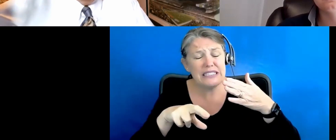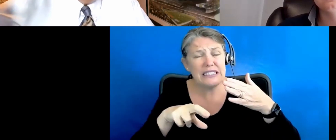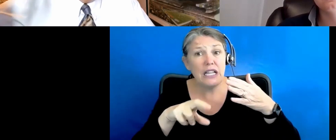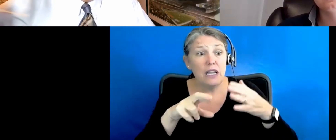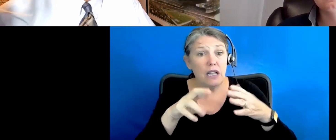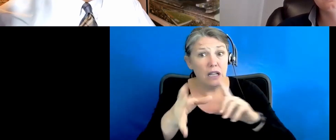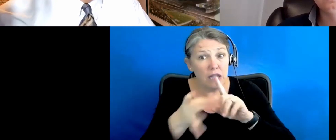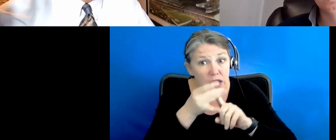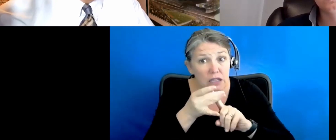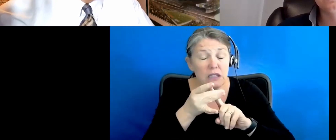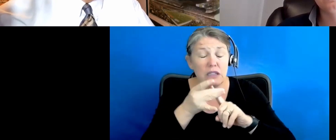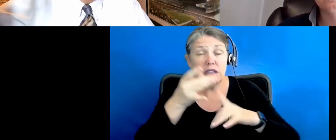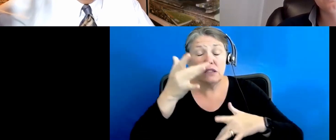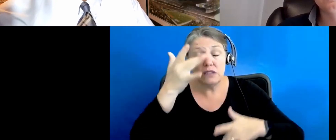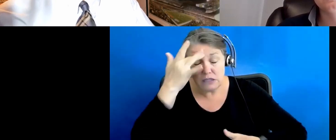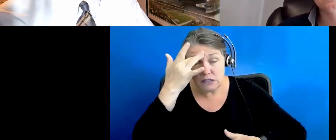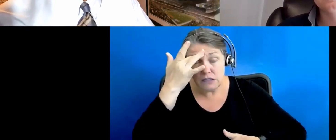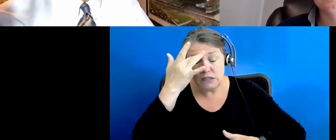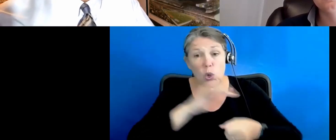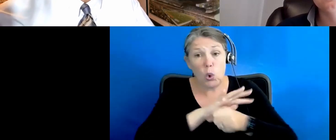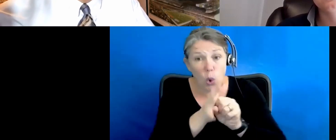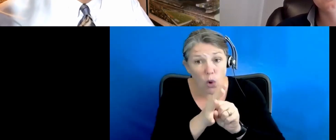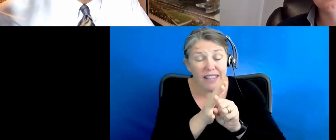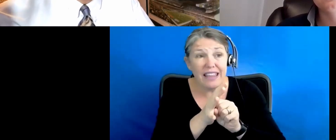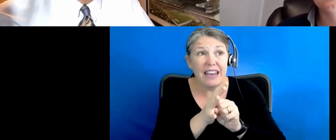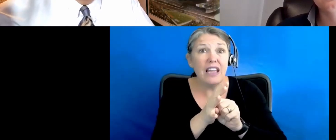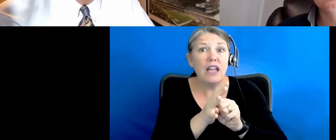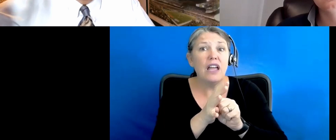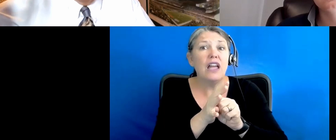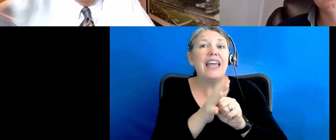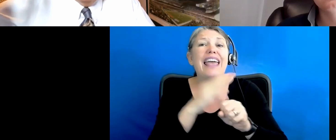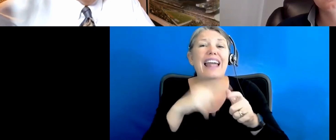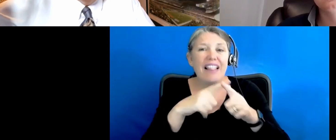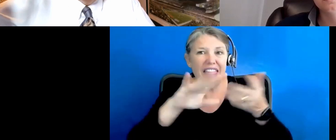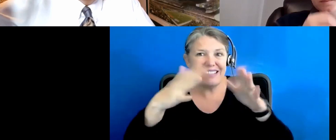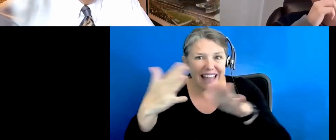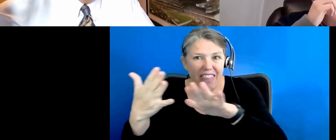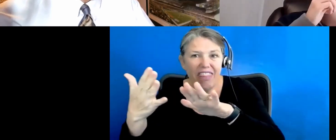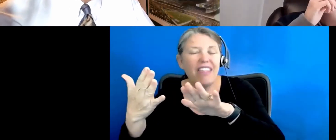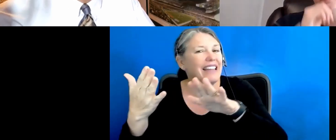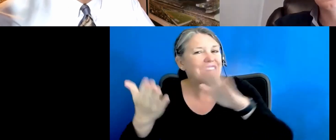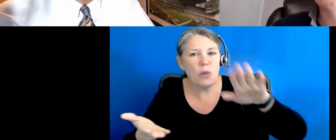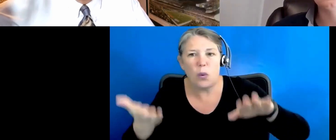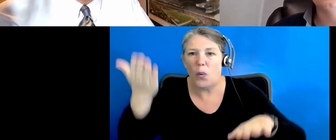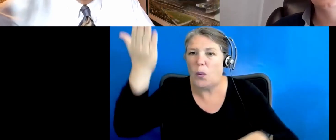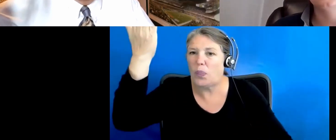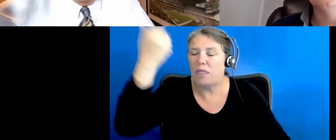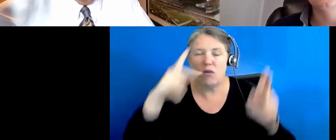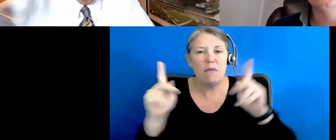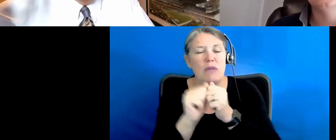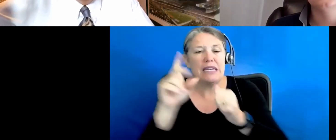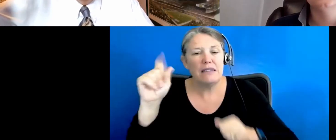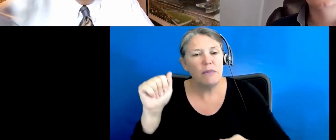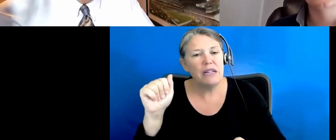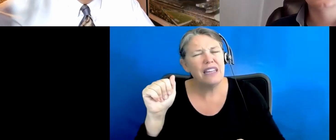death as a result of the virus, all of which was predictable and avoidable, particularly in this country. Predictable given the